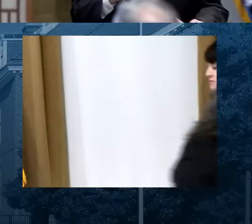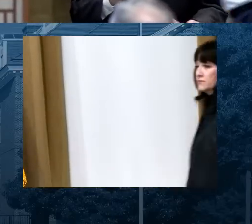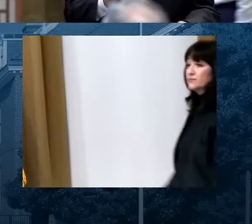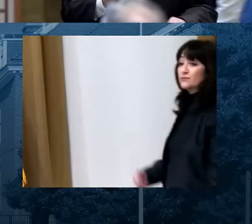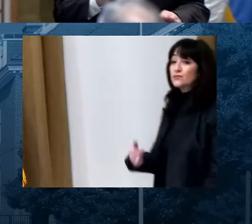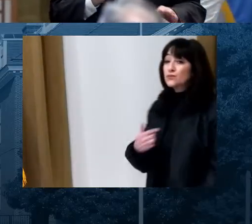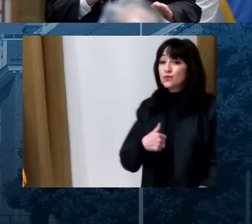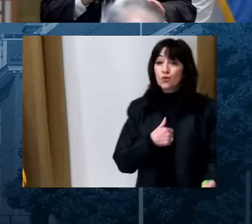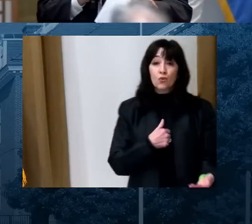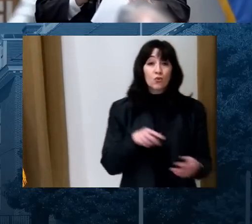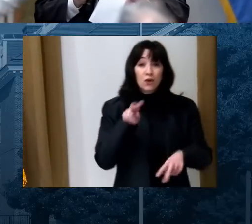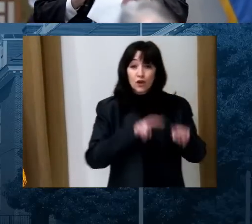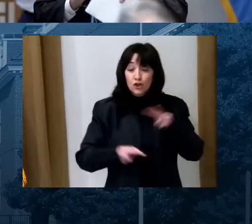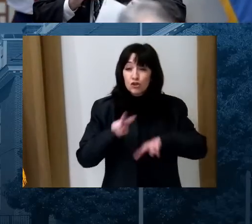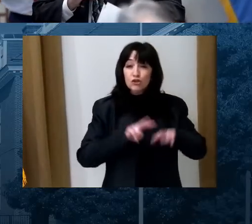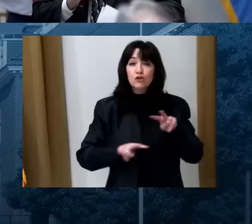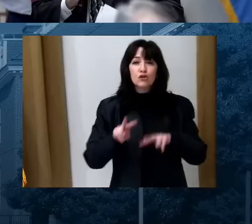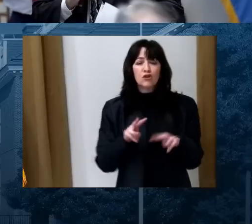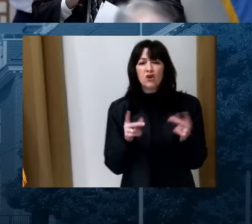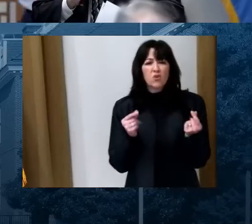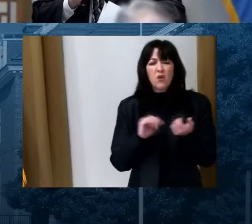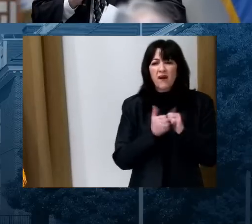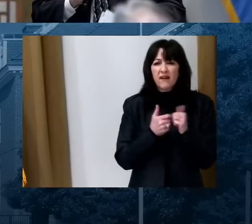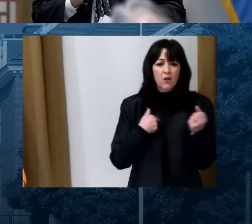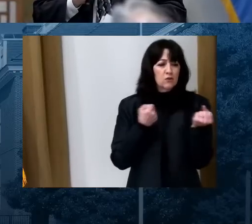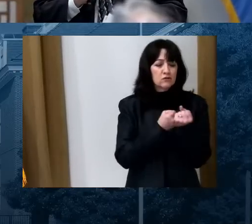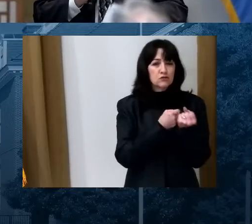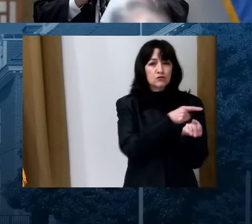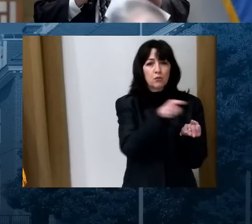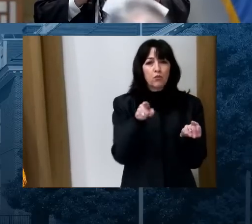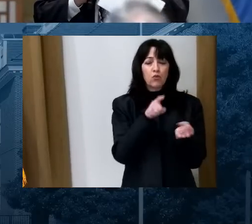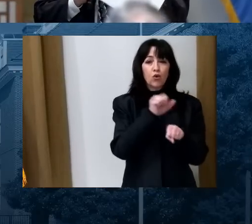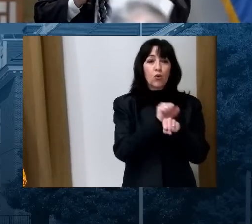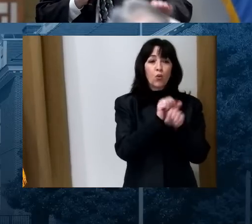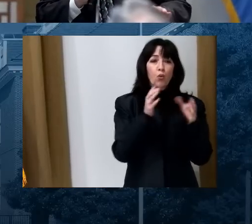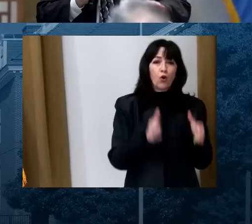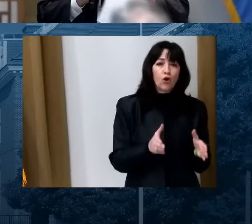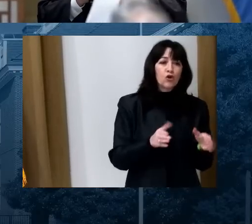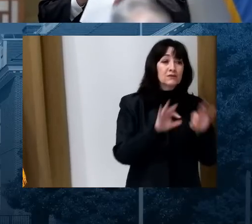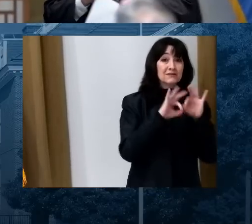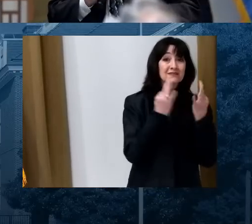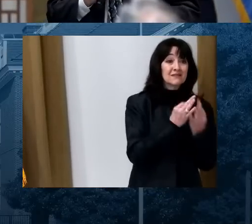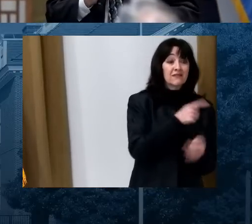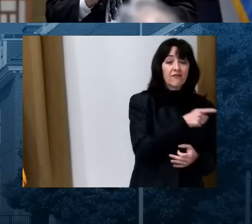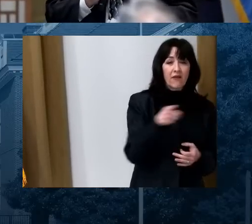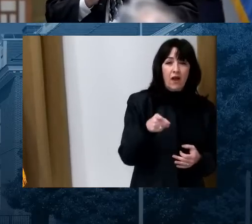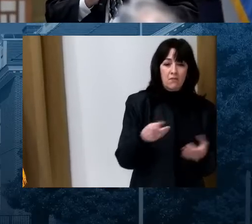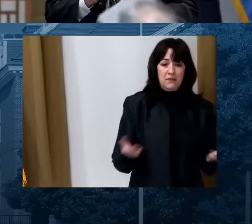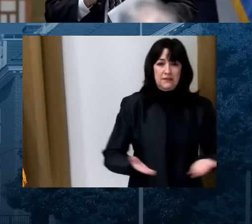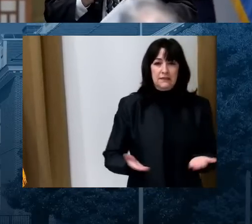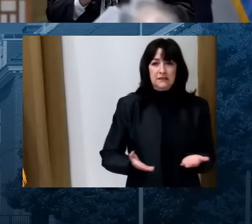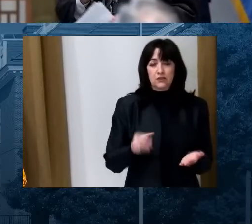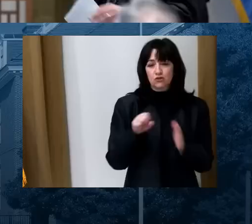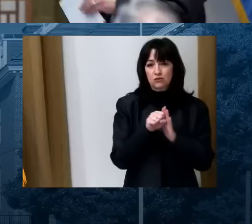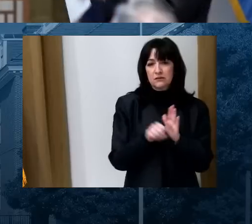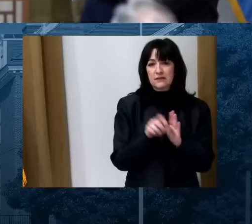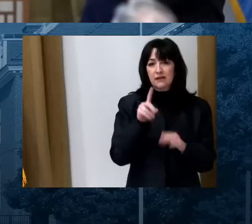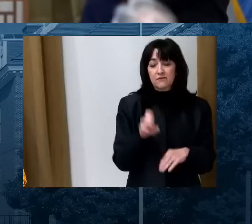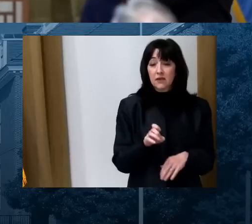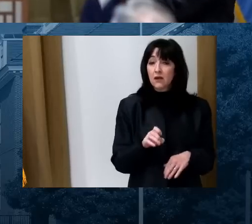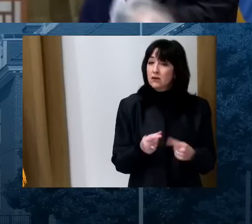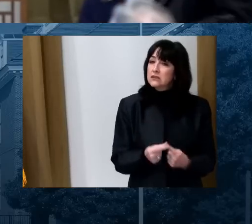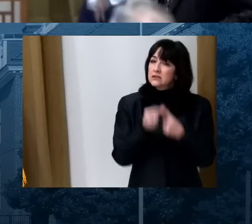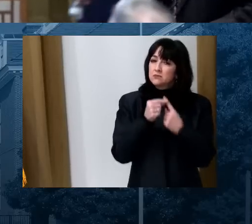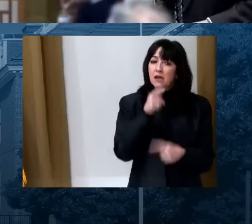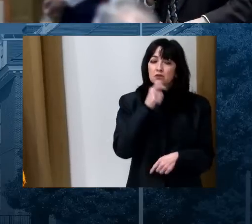working families and workers in Delaware, particularly in lower incomes and middle incomes, the best way to do that is